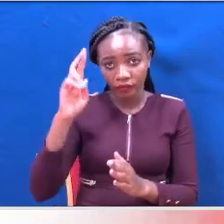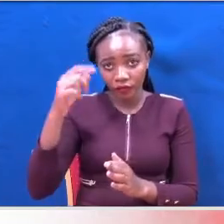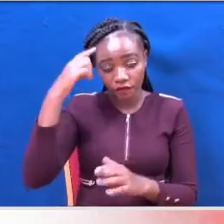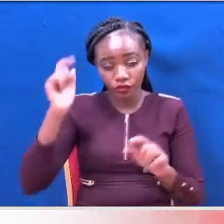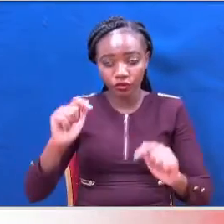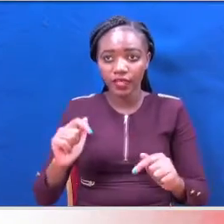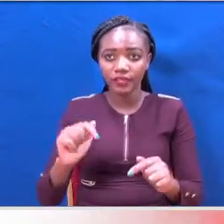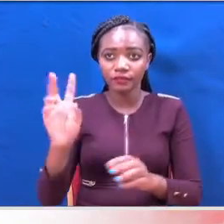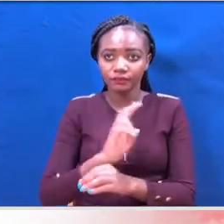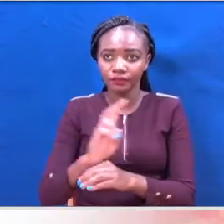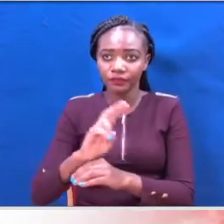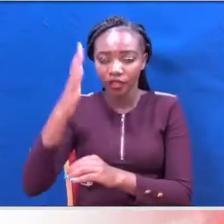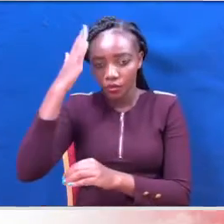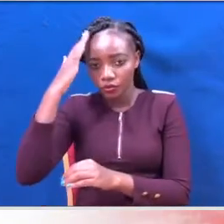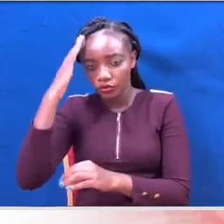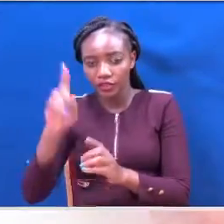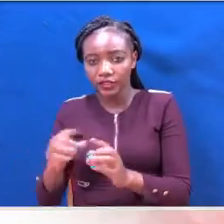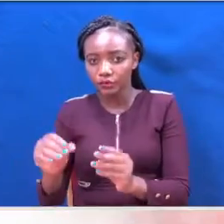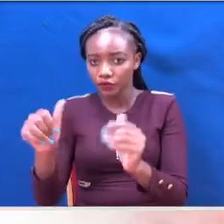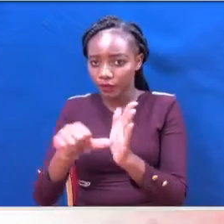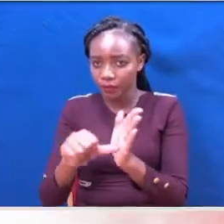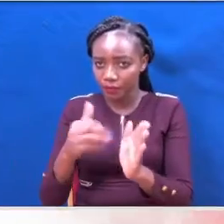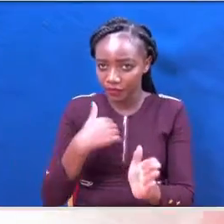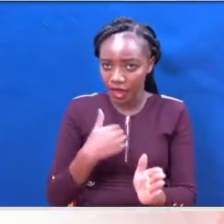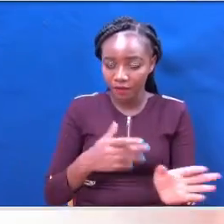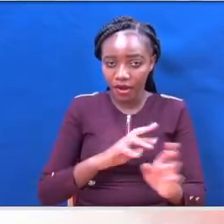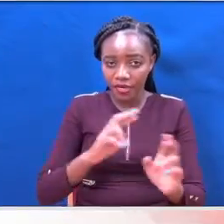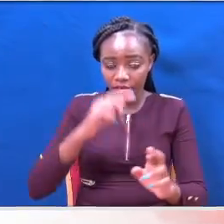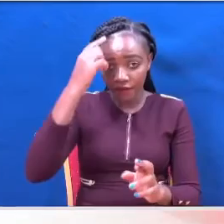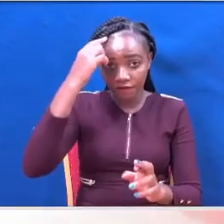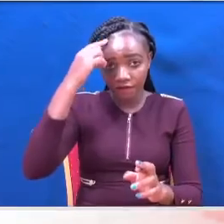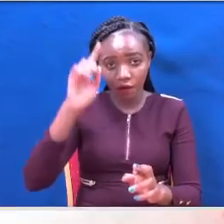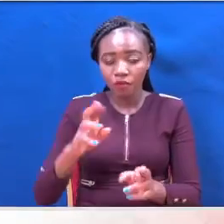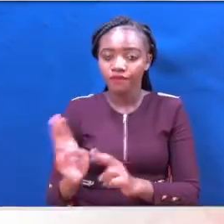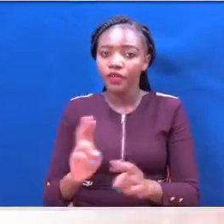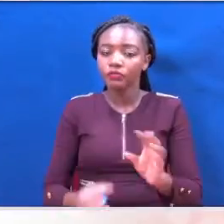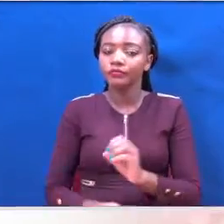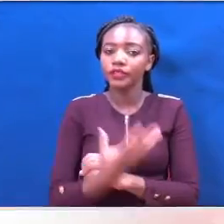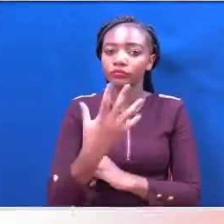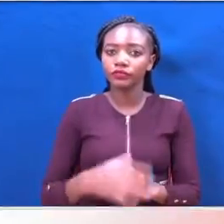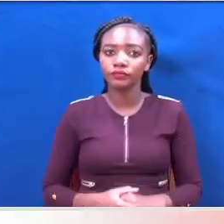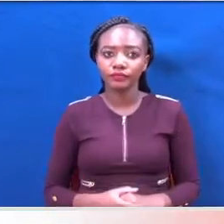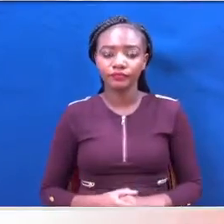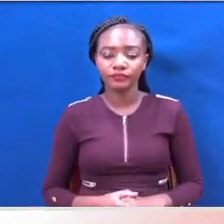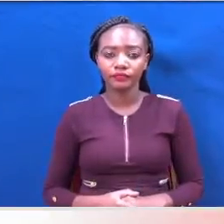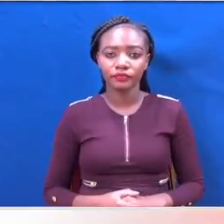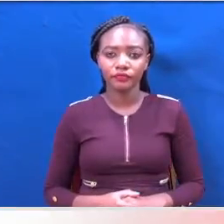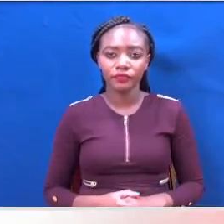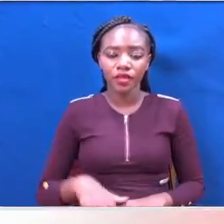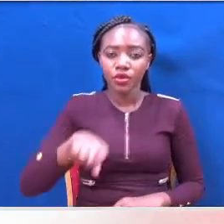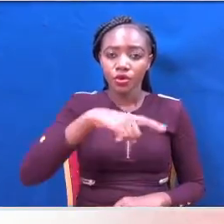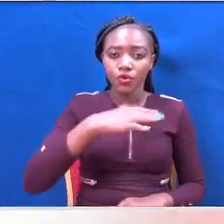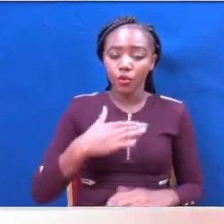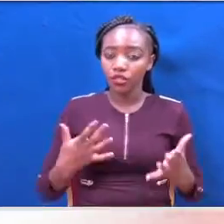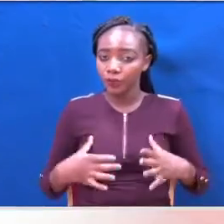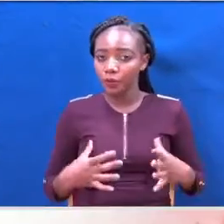run was to identify and address these gaps ahead of the actual commissioning of the terminus. We want people in the middle